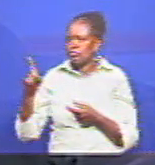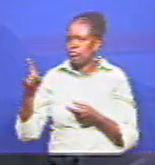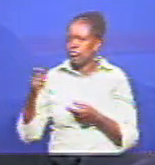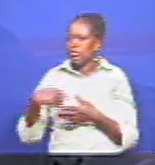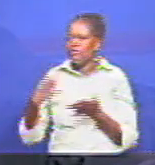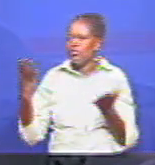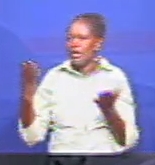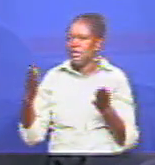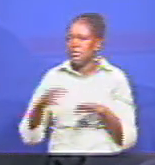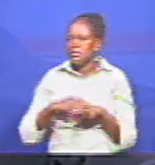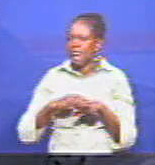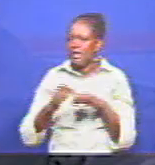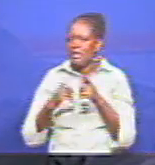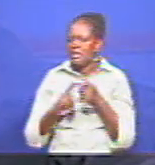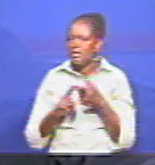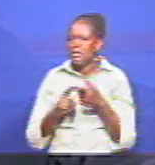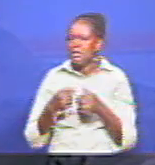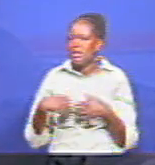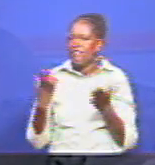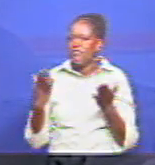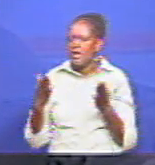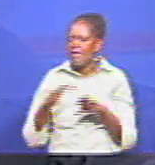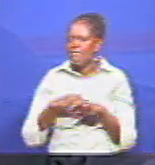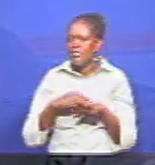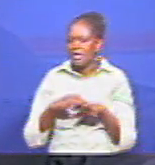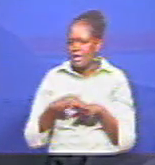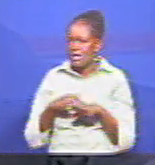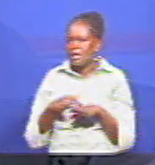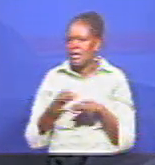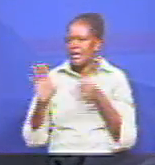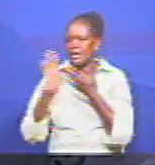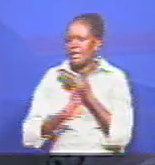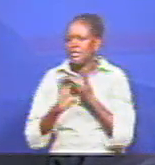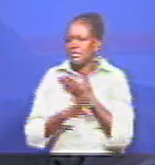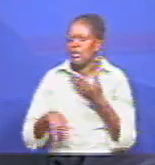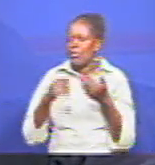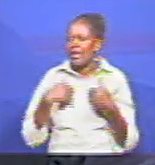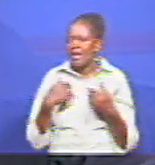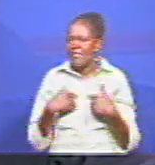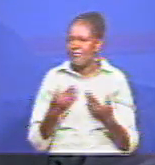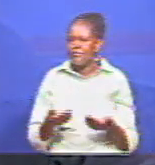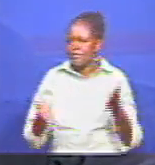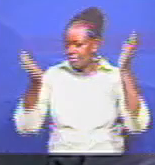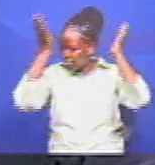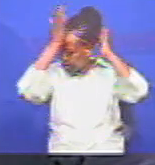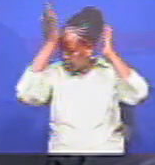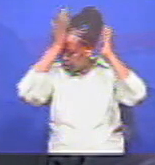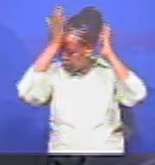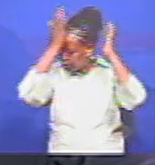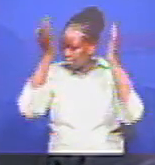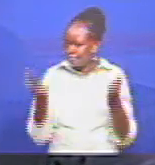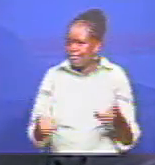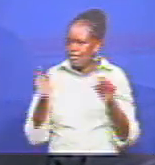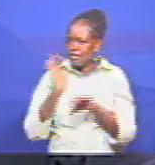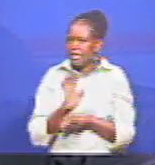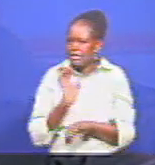continent. Mm-hmm. So in each and every African country, we have bishops, we have